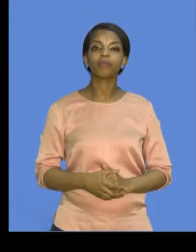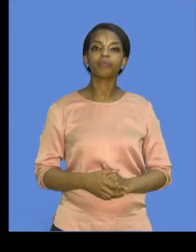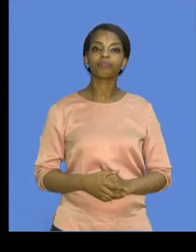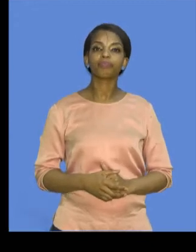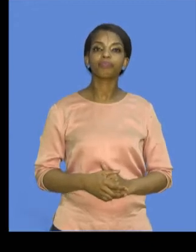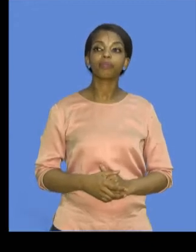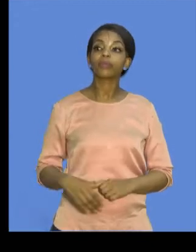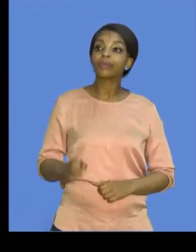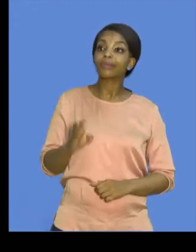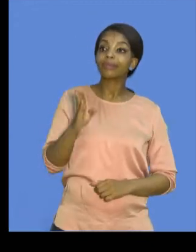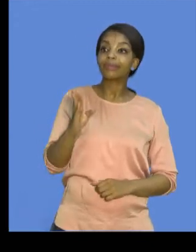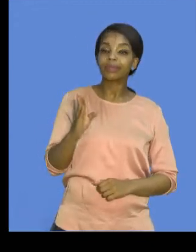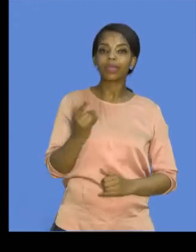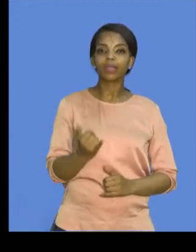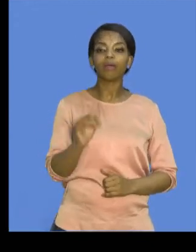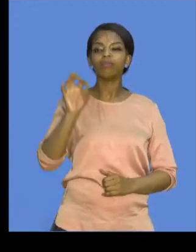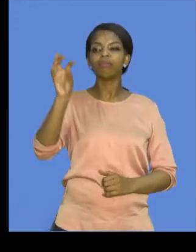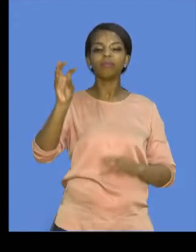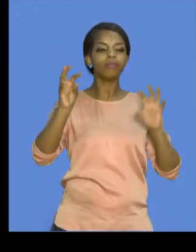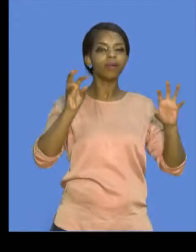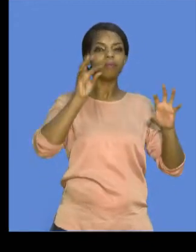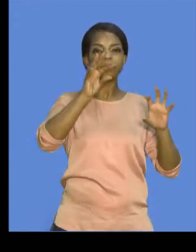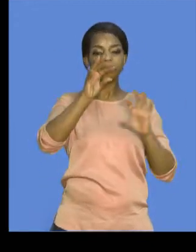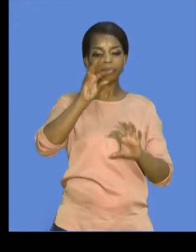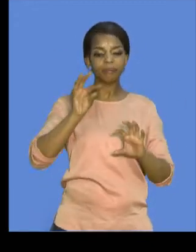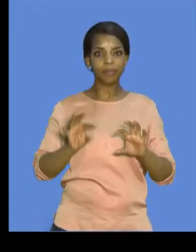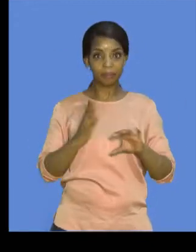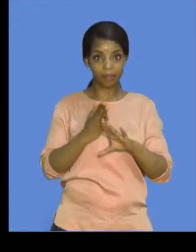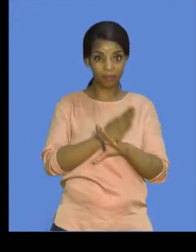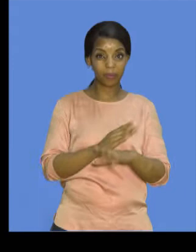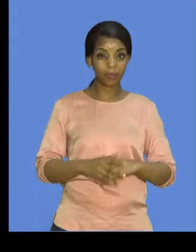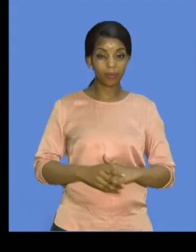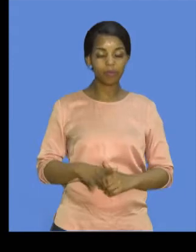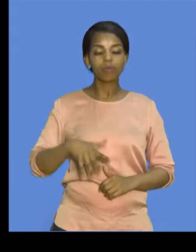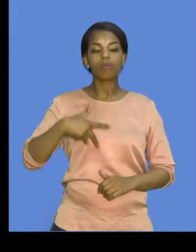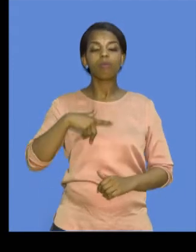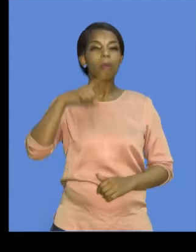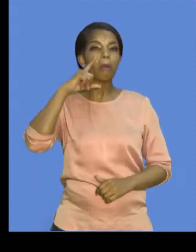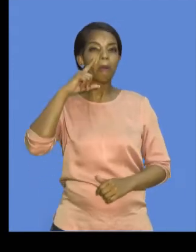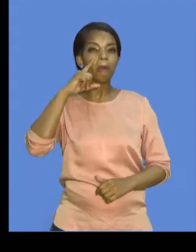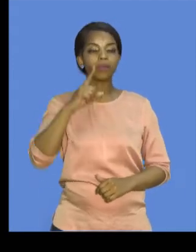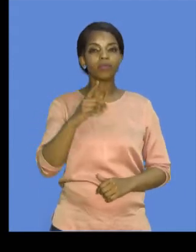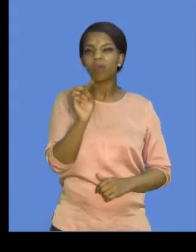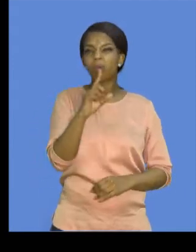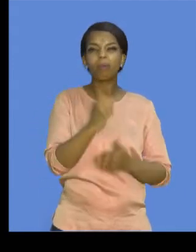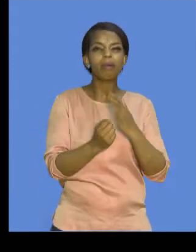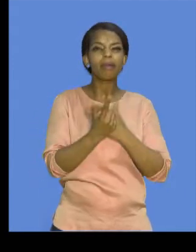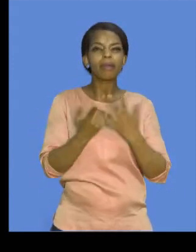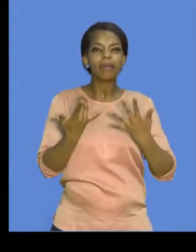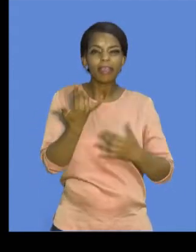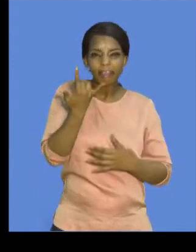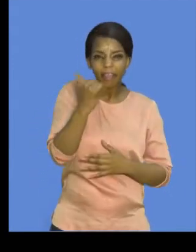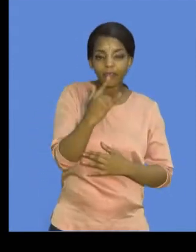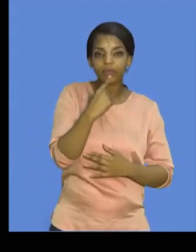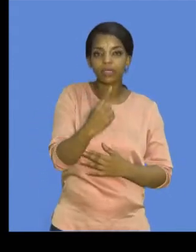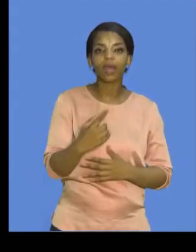as the concept map, we want to look at the forces involved when objects are charged, right?